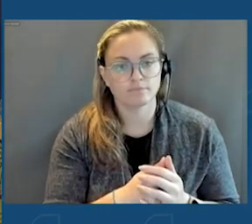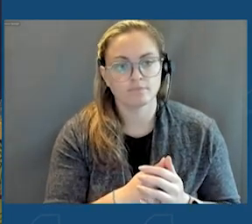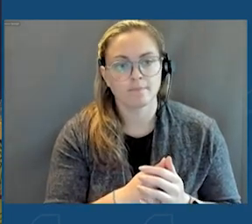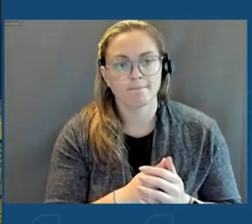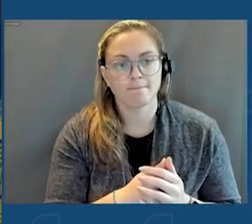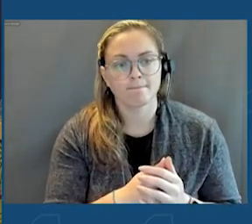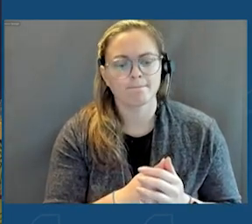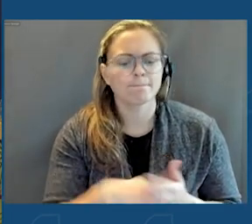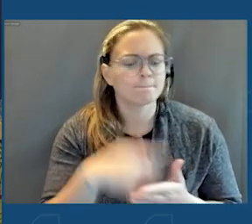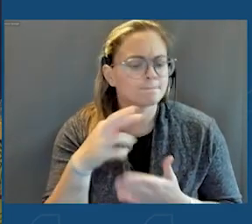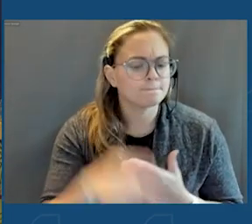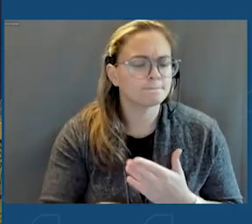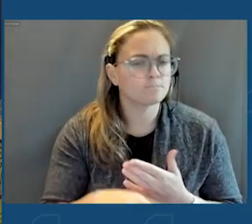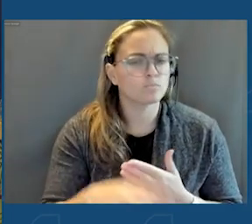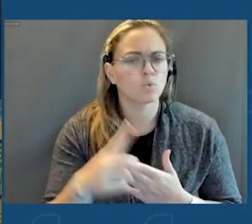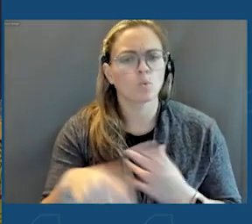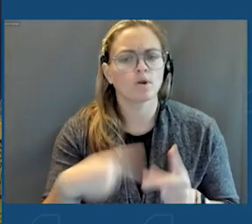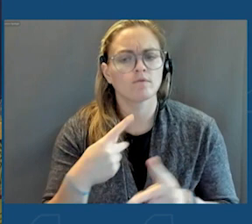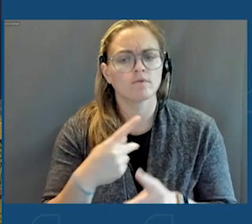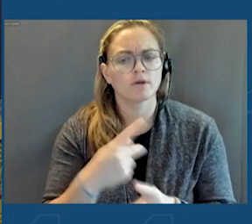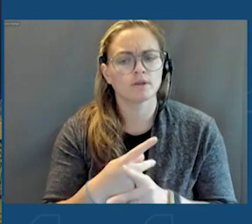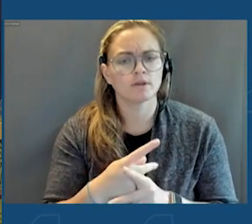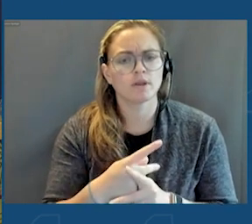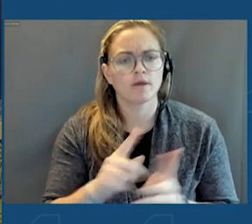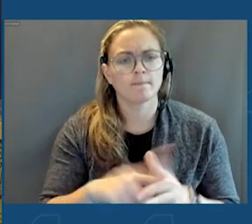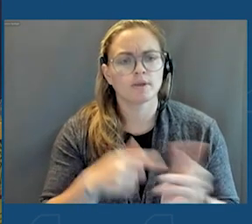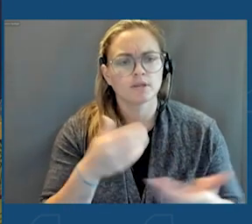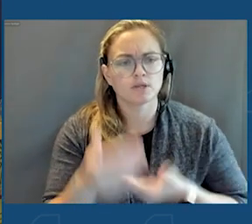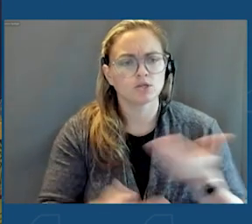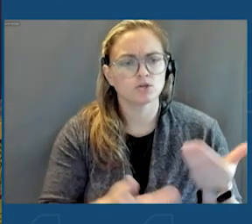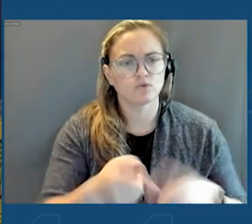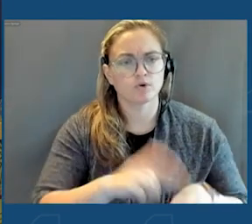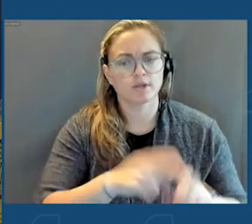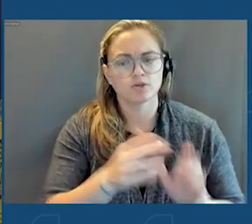has resulted in a one-of-a-kind initiative that is getting nationwide attention.